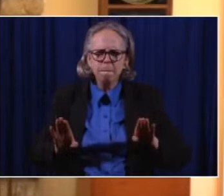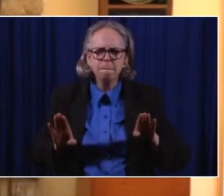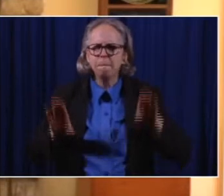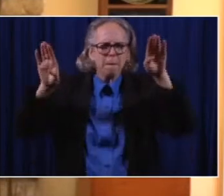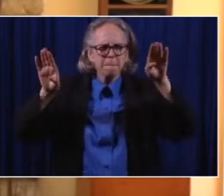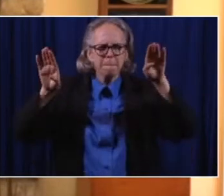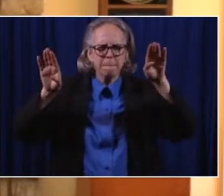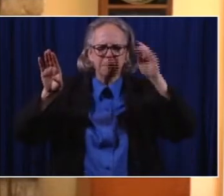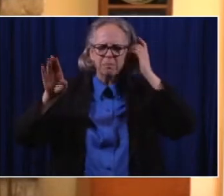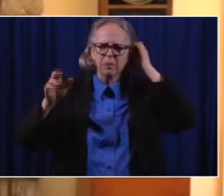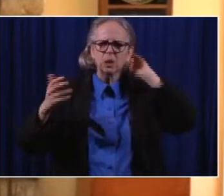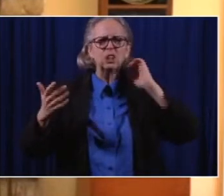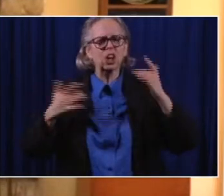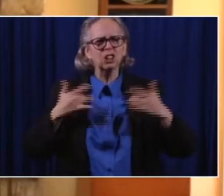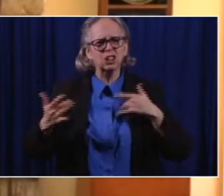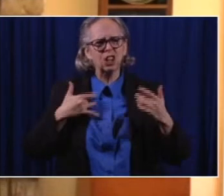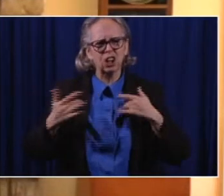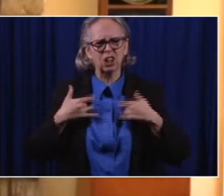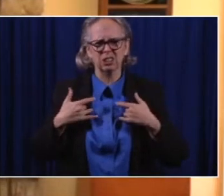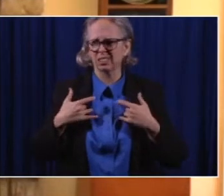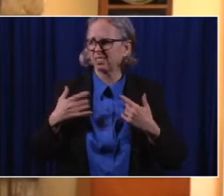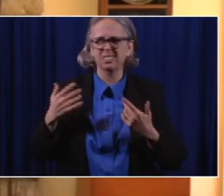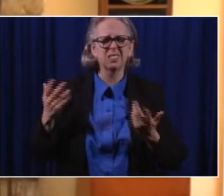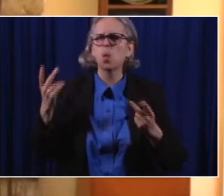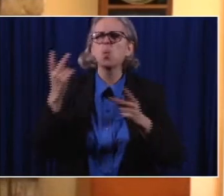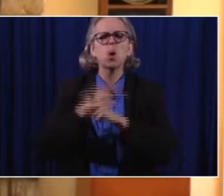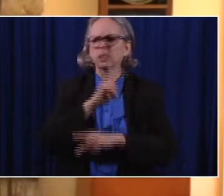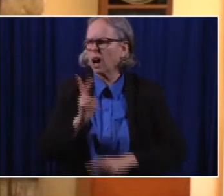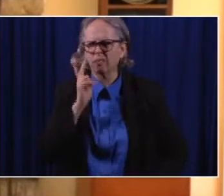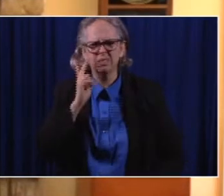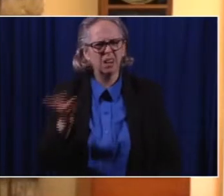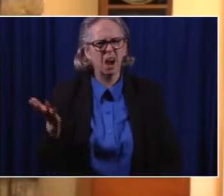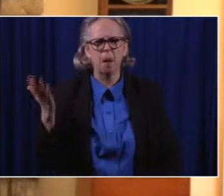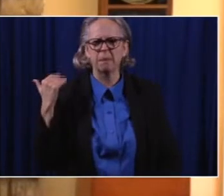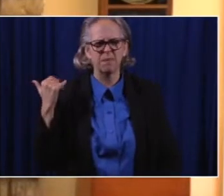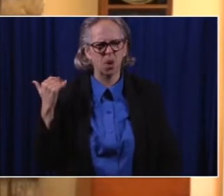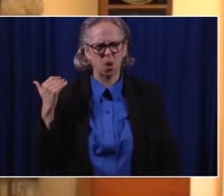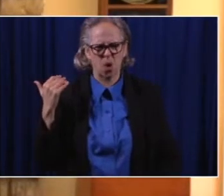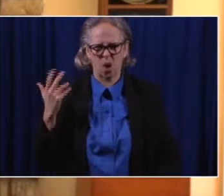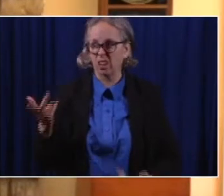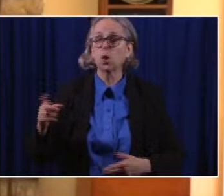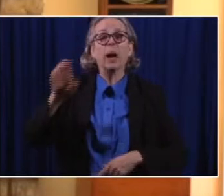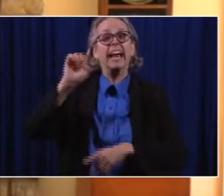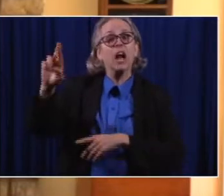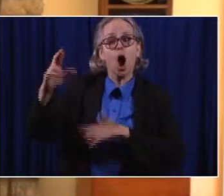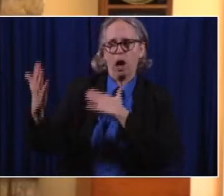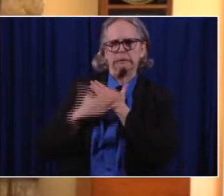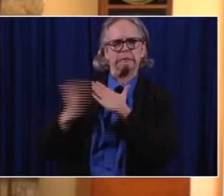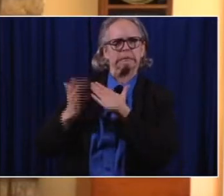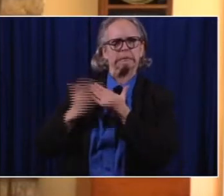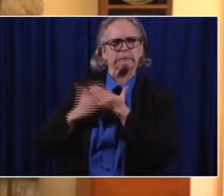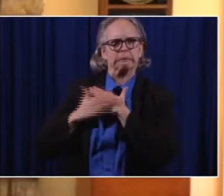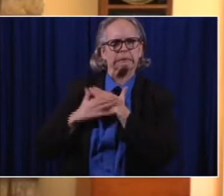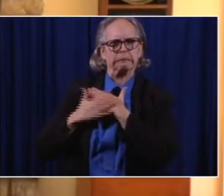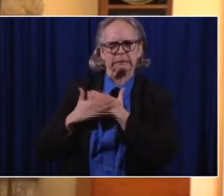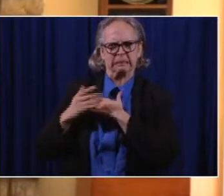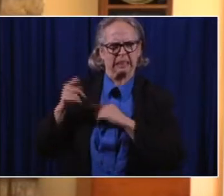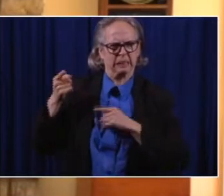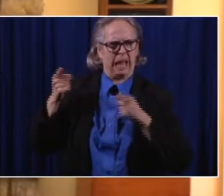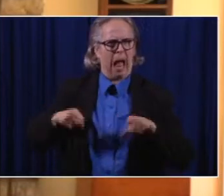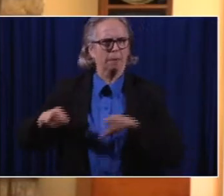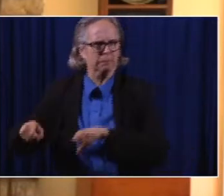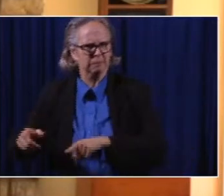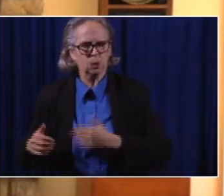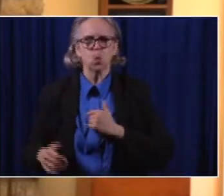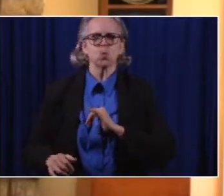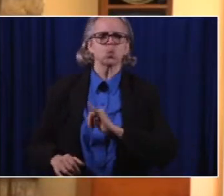during this entire pandemic. Again, these are the warning signs, not good. Let's turn to the daily hospitalization and ICU admissions